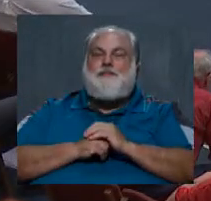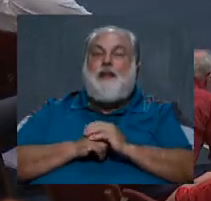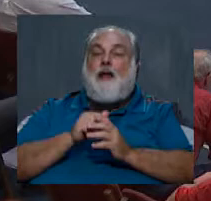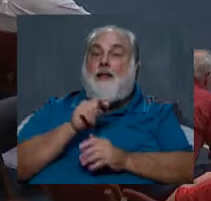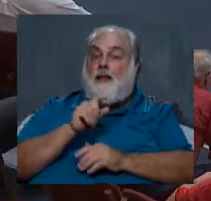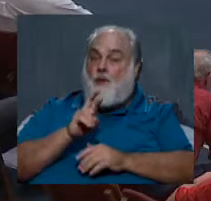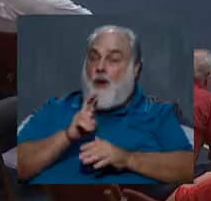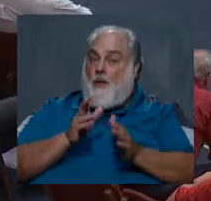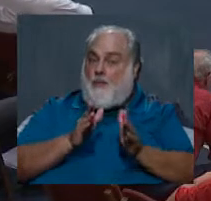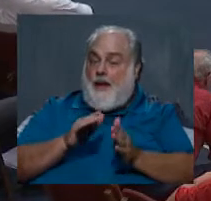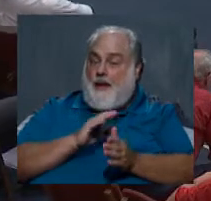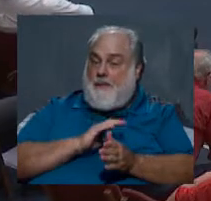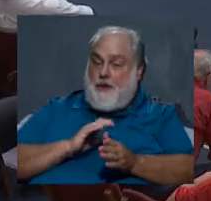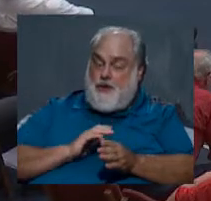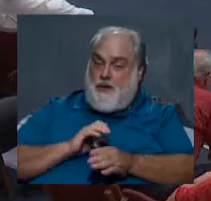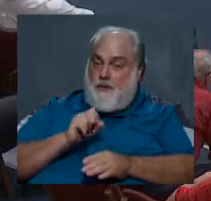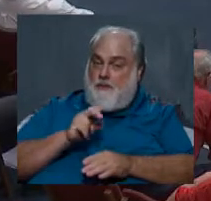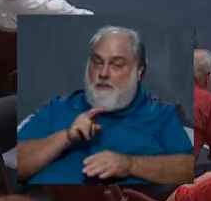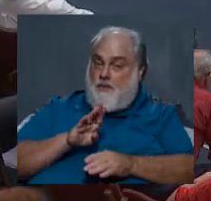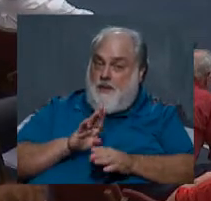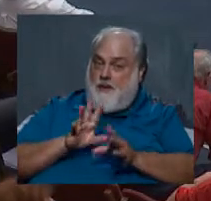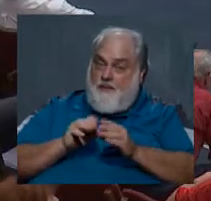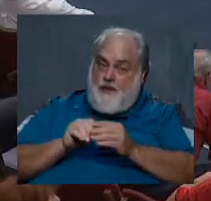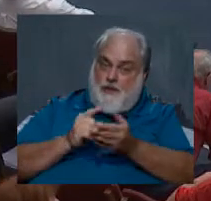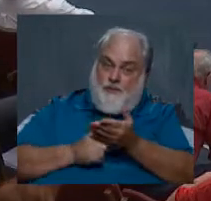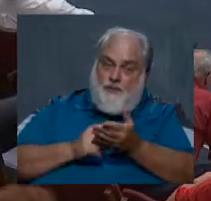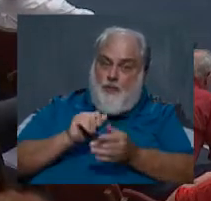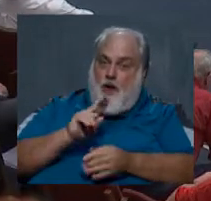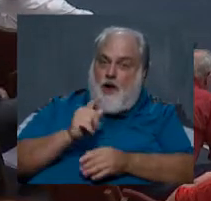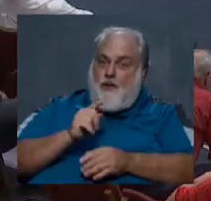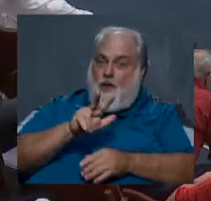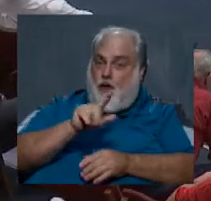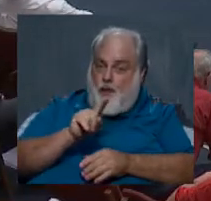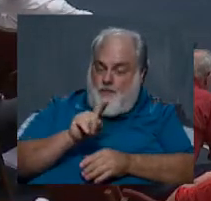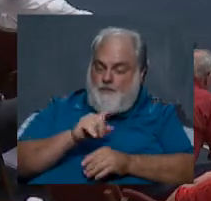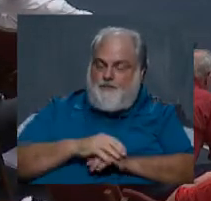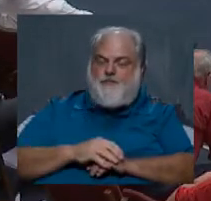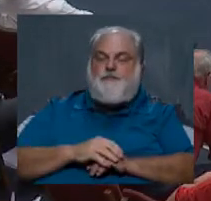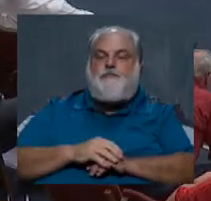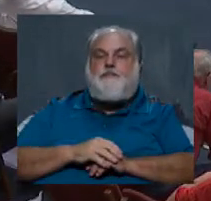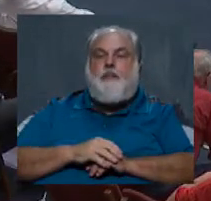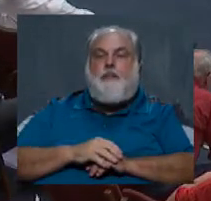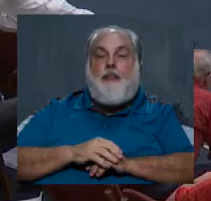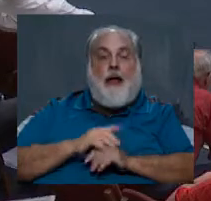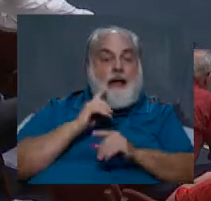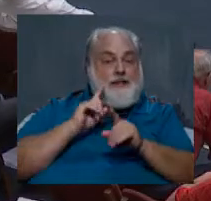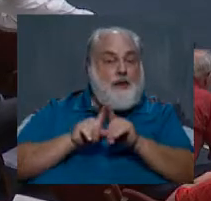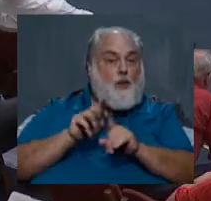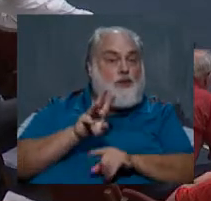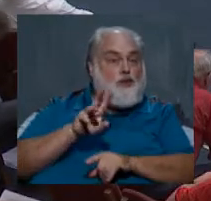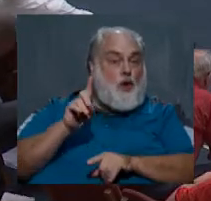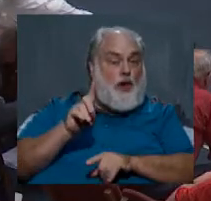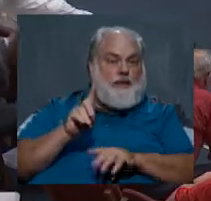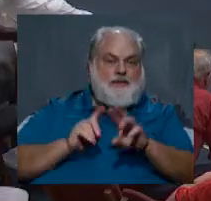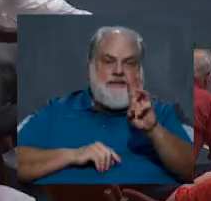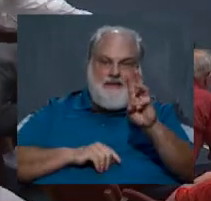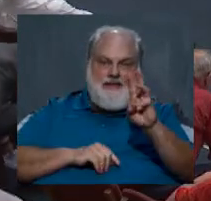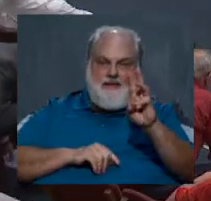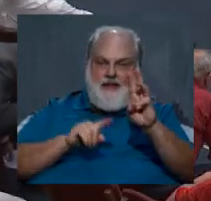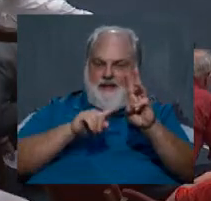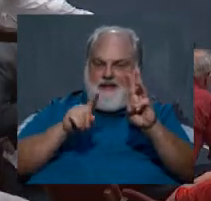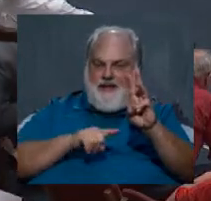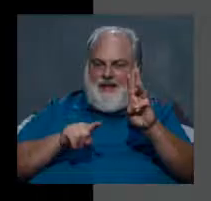Little Rock Planning Commission, subdivision consent agenda, August 31st, 2017. Items for consent withdrawal, item 6, file